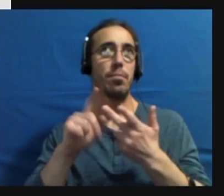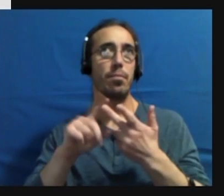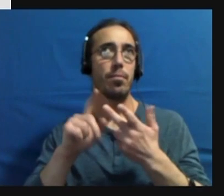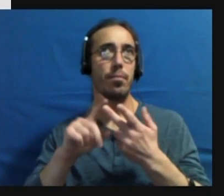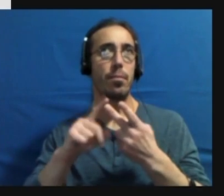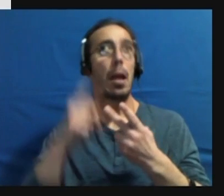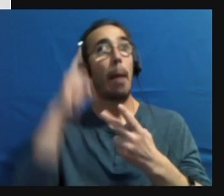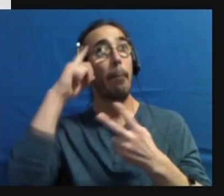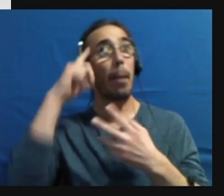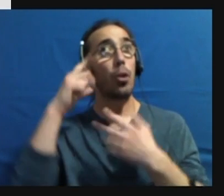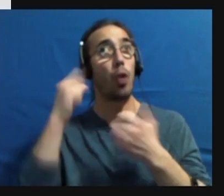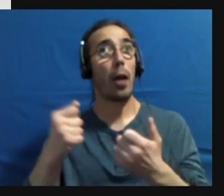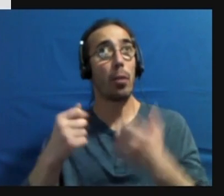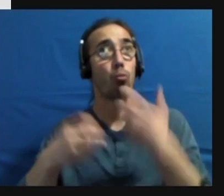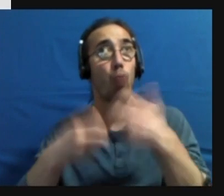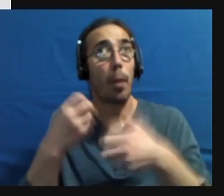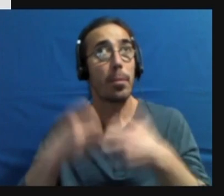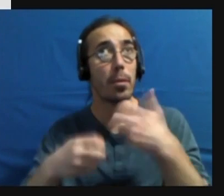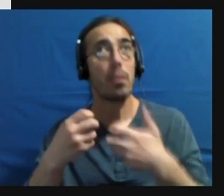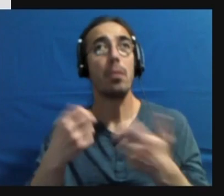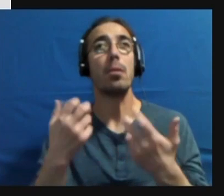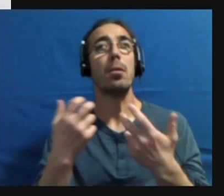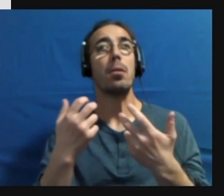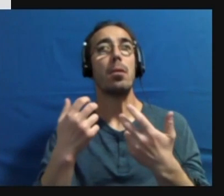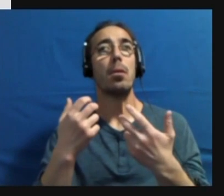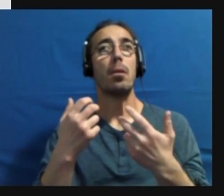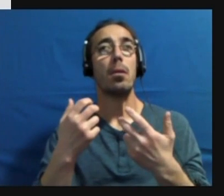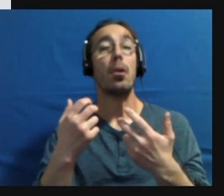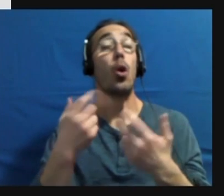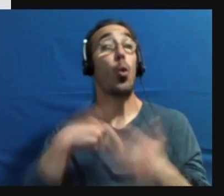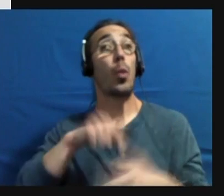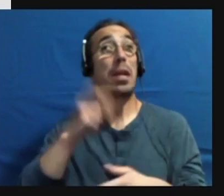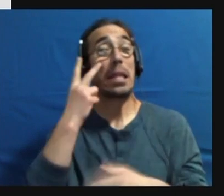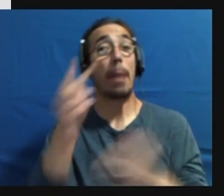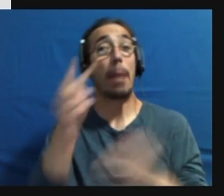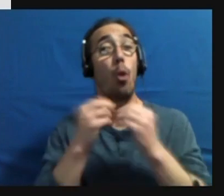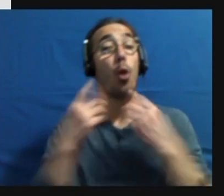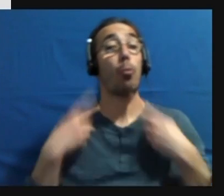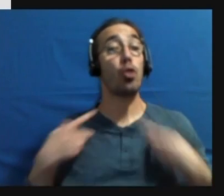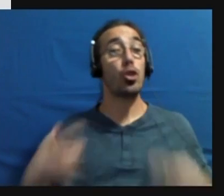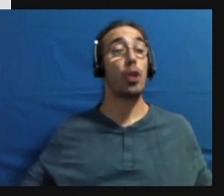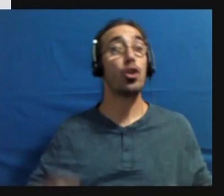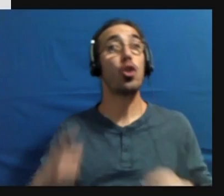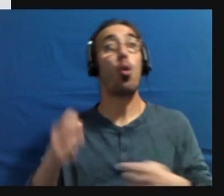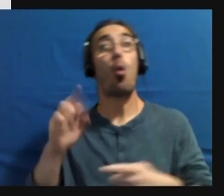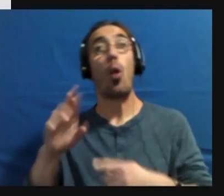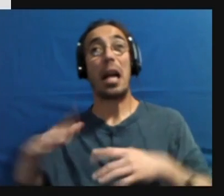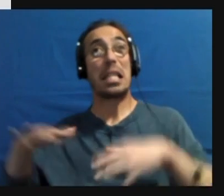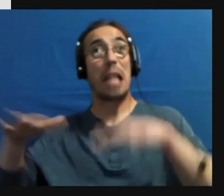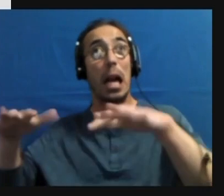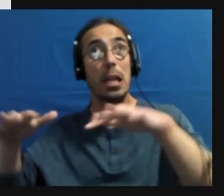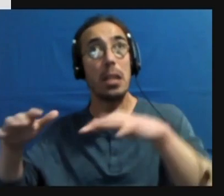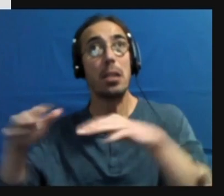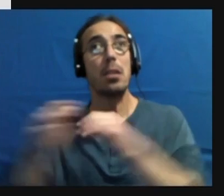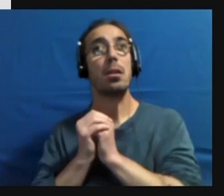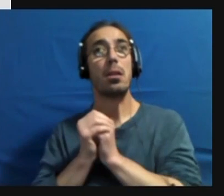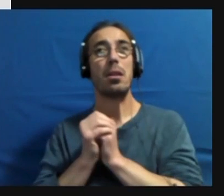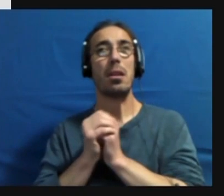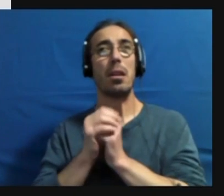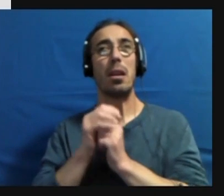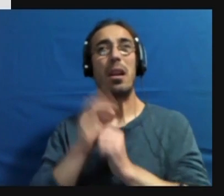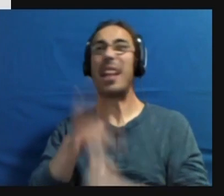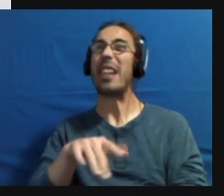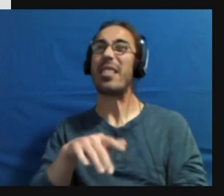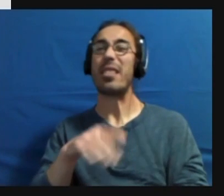mental health outcomes. We end up seeing a lot more depression and anxiety because of it. And that's really, really upsetting